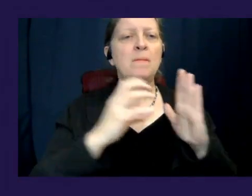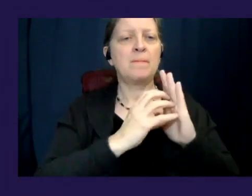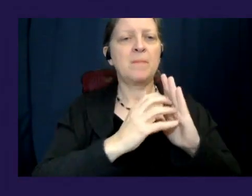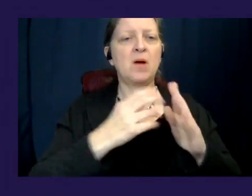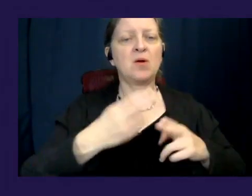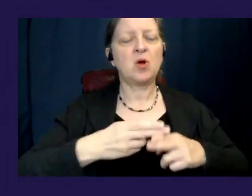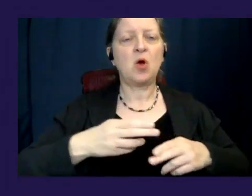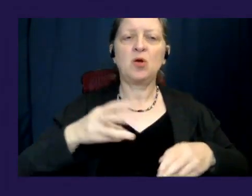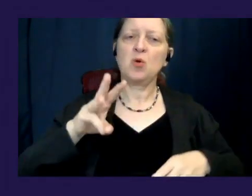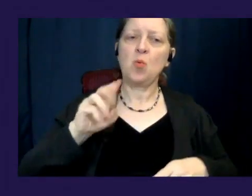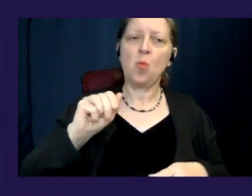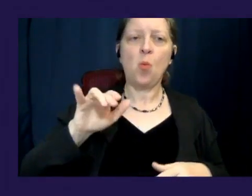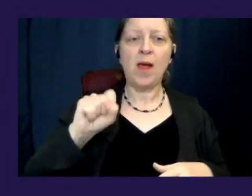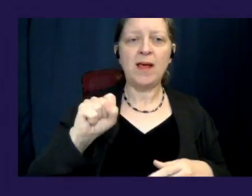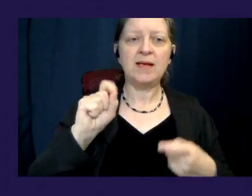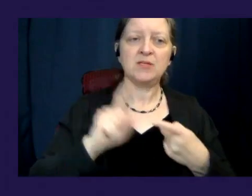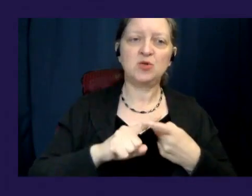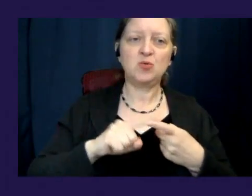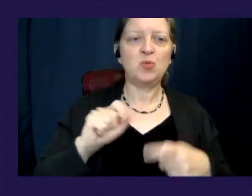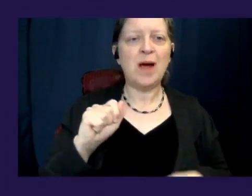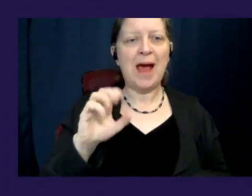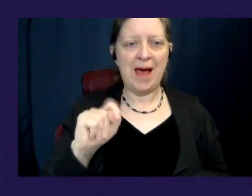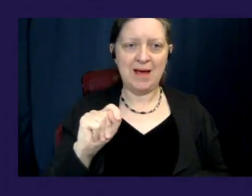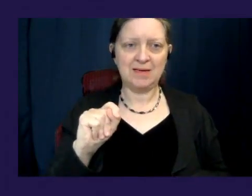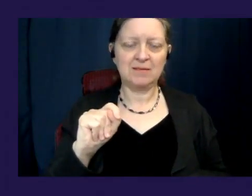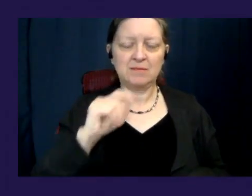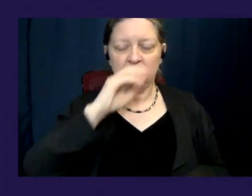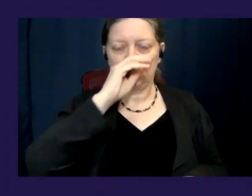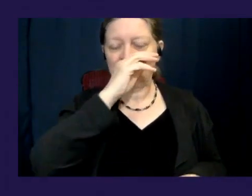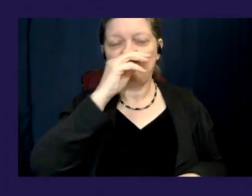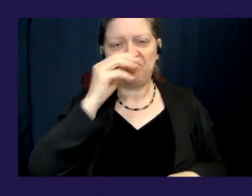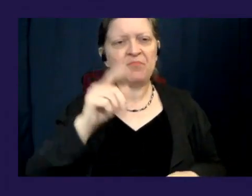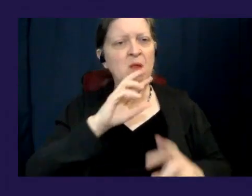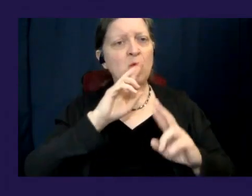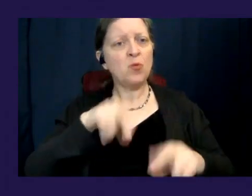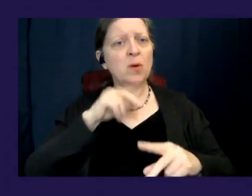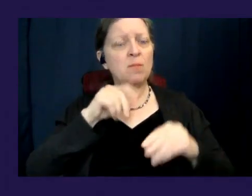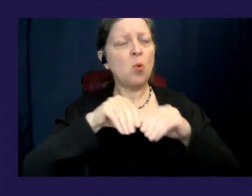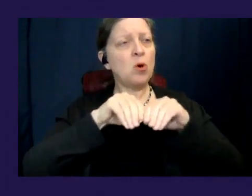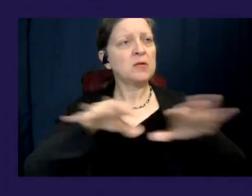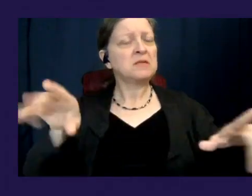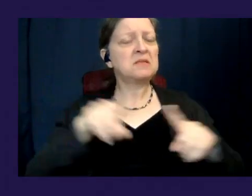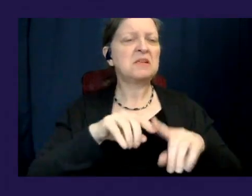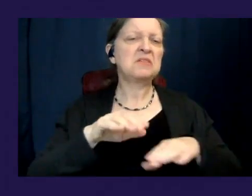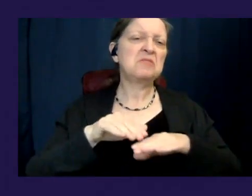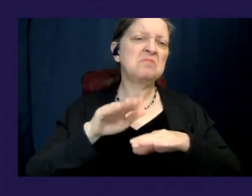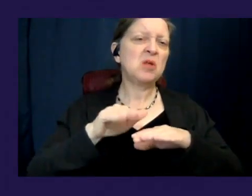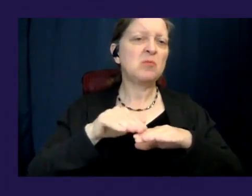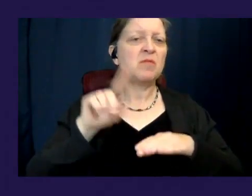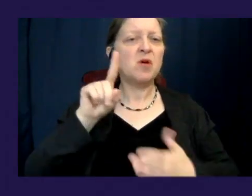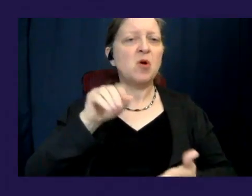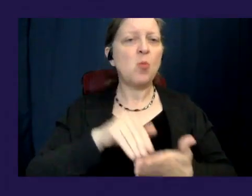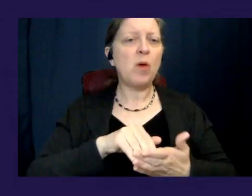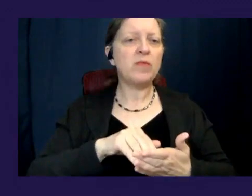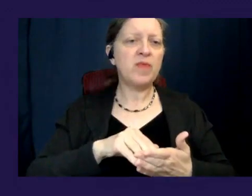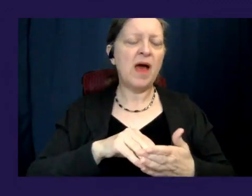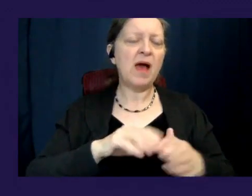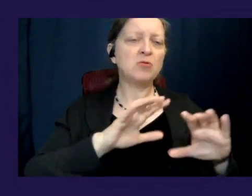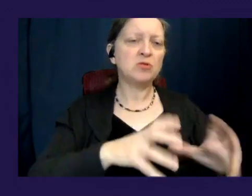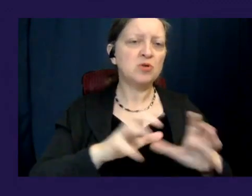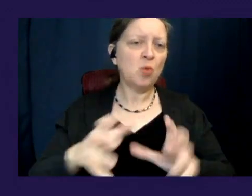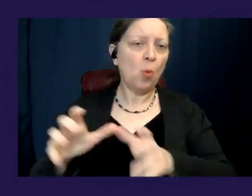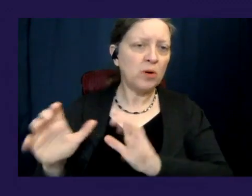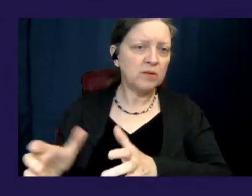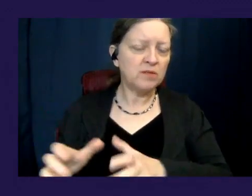The report goes out to a little over 1,000 different people, organizations that run the gamut, from grassroots organizations and CBOs